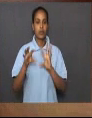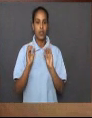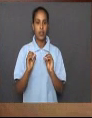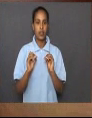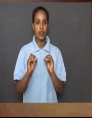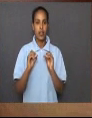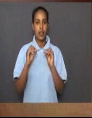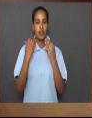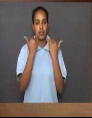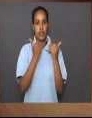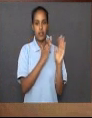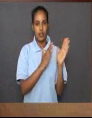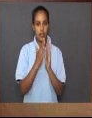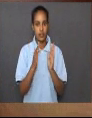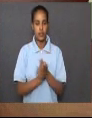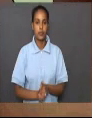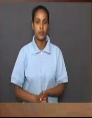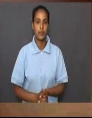Students, let's get ready.